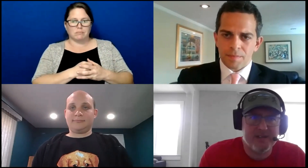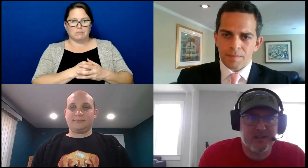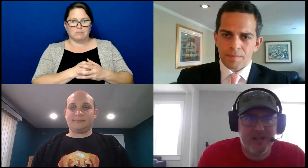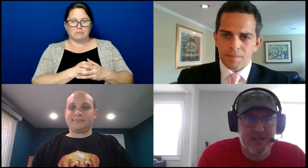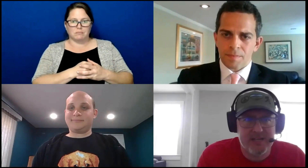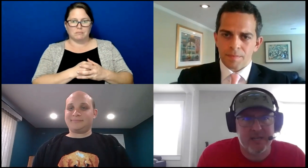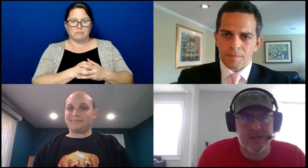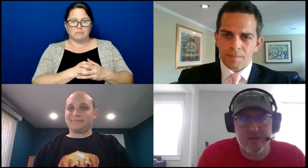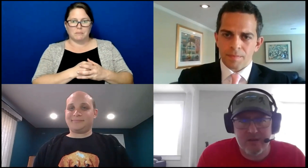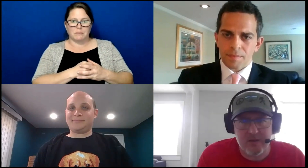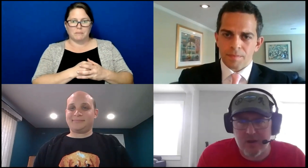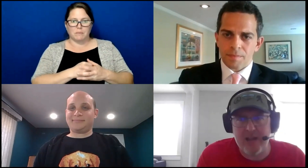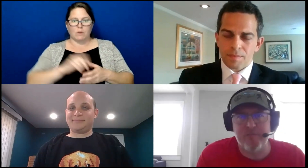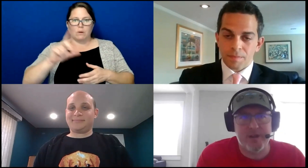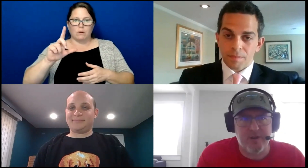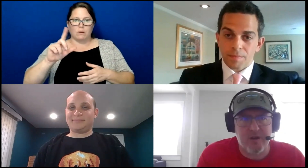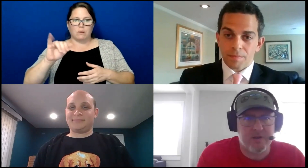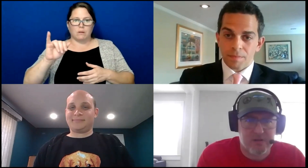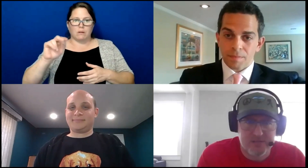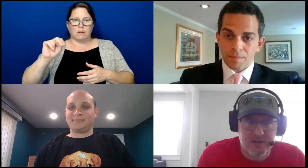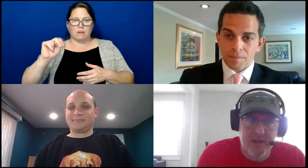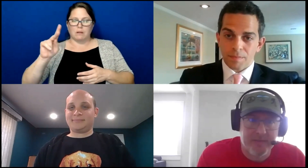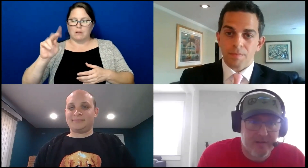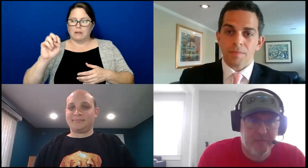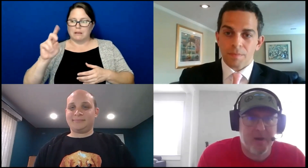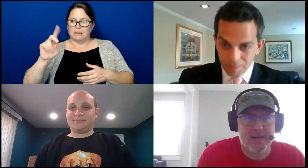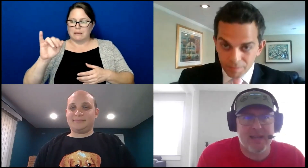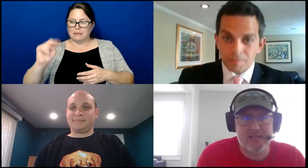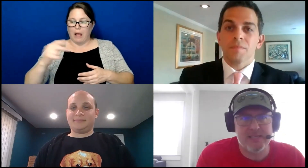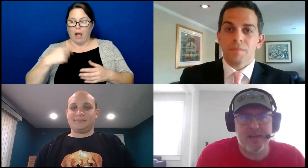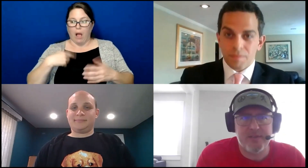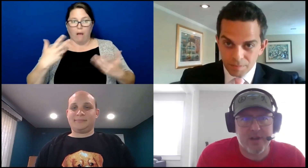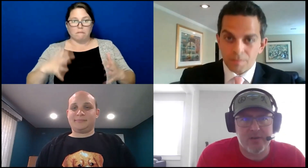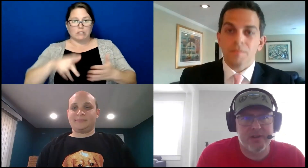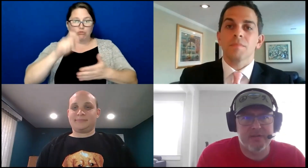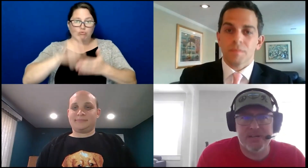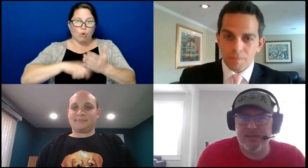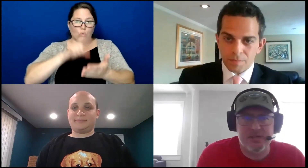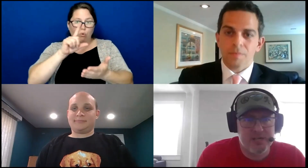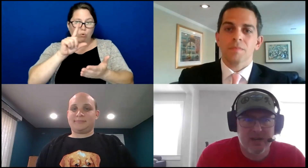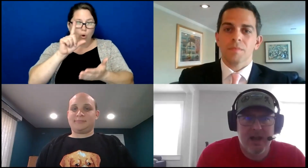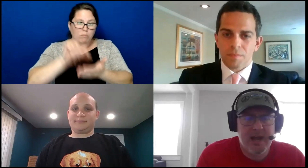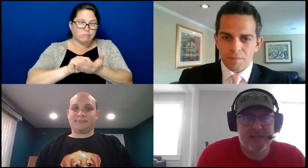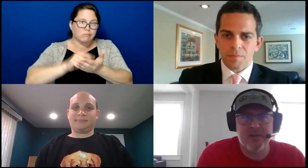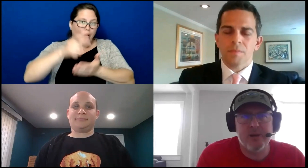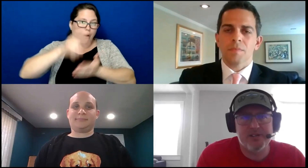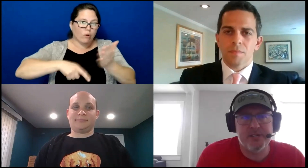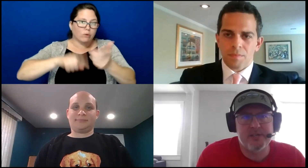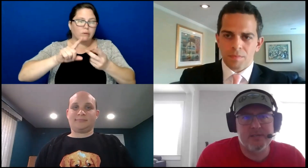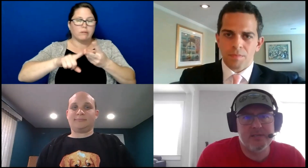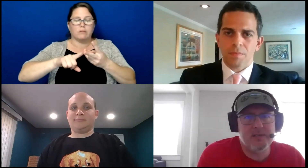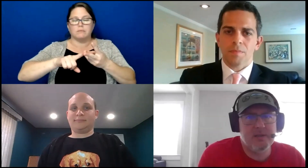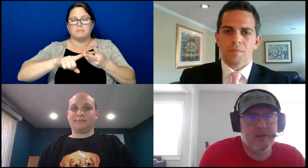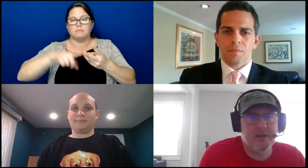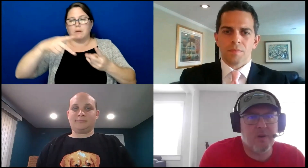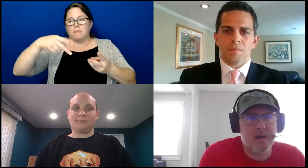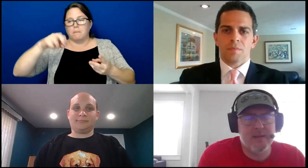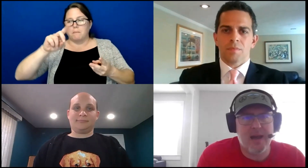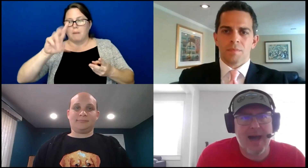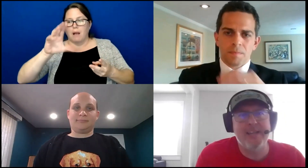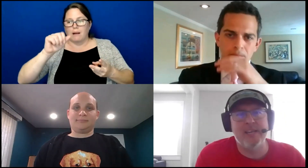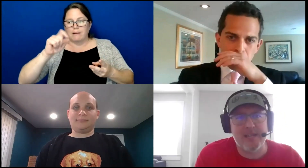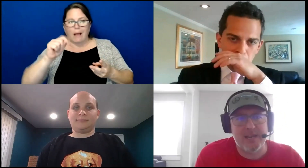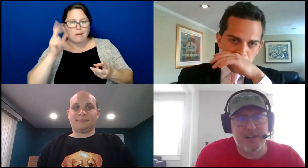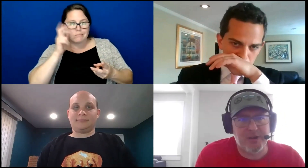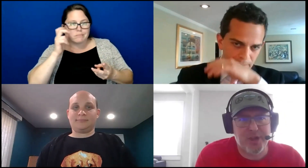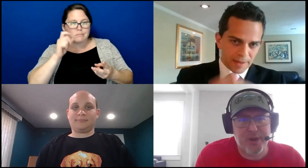could find us on LinkedIn. You can, I've written articles that are out there. I have a podcast that's out there. Go do your research, ask the questions.